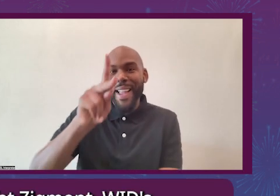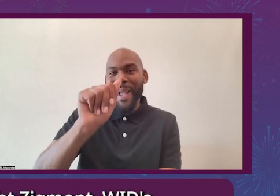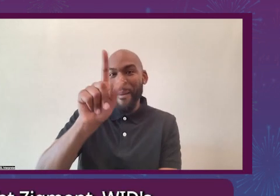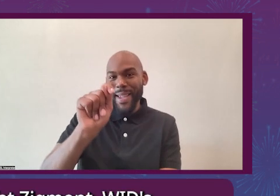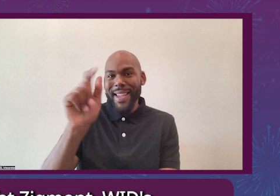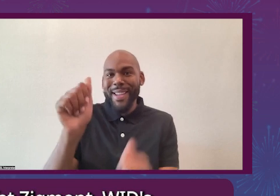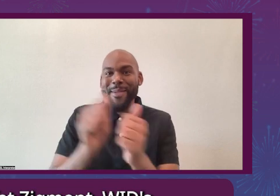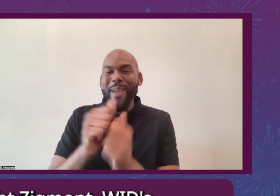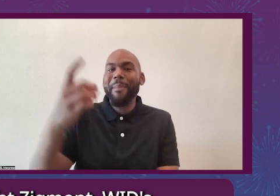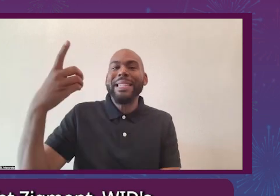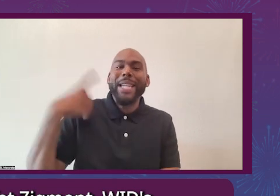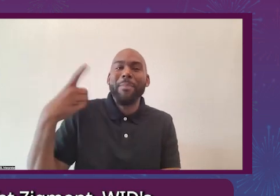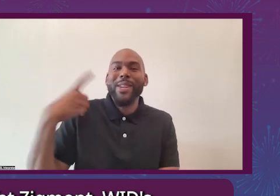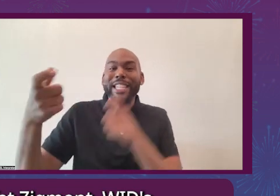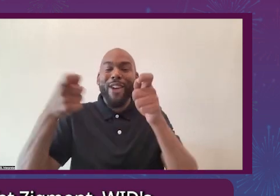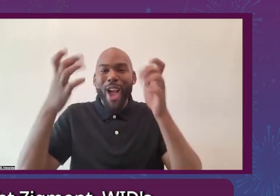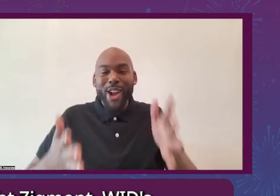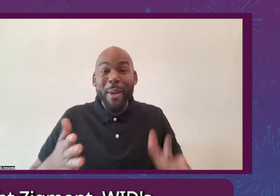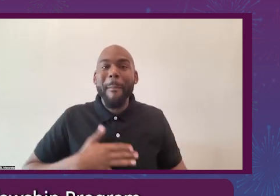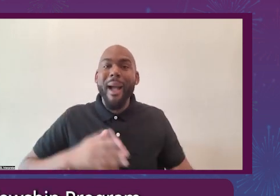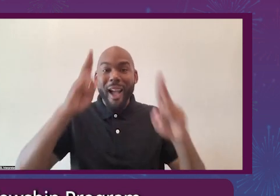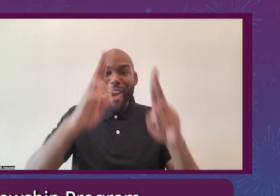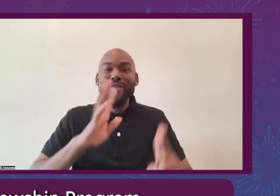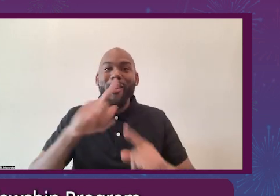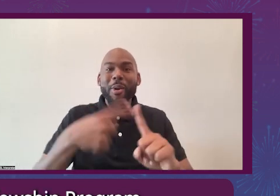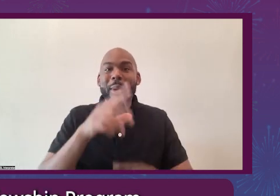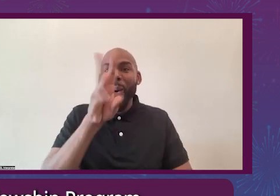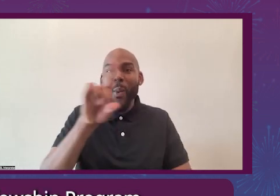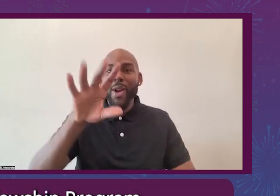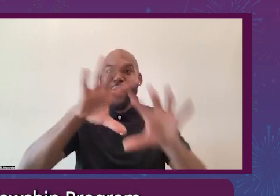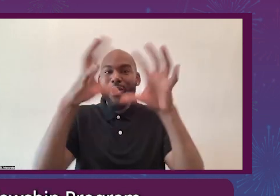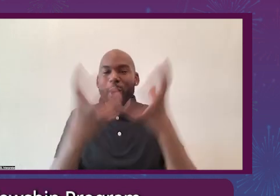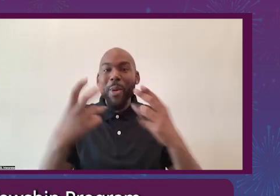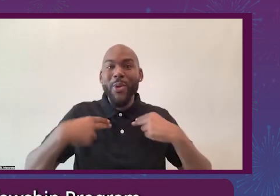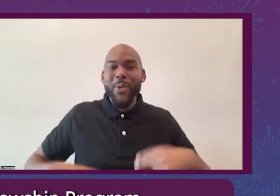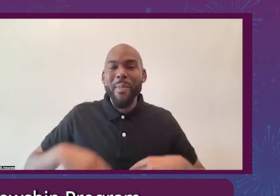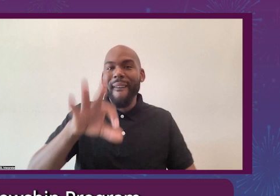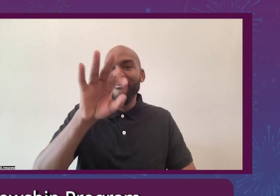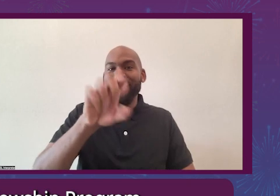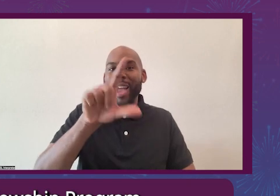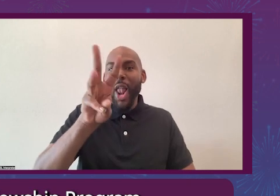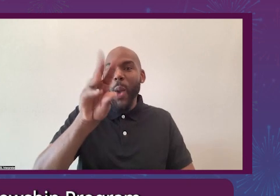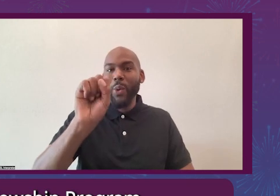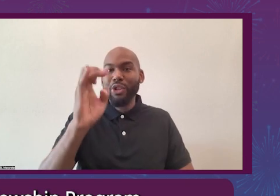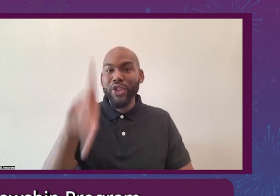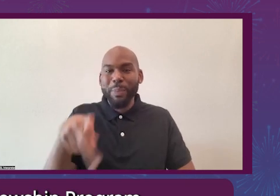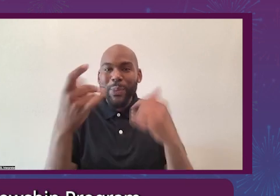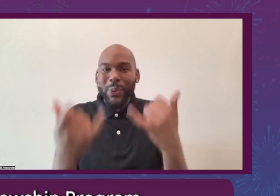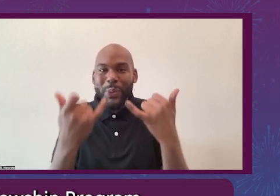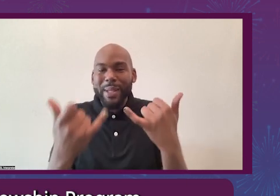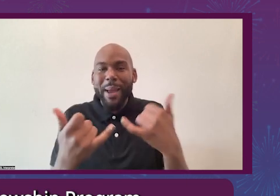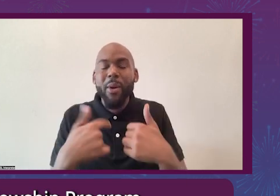Kat Zigmont, WID's Deputy Director. It's my great honor to talk about WID's Global Human Fellowship Program today. We